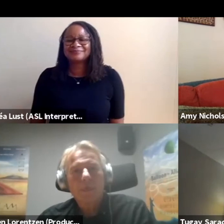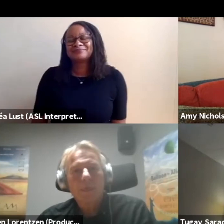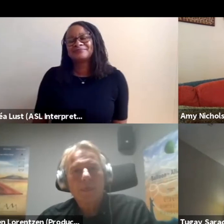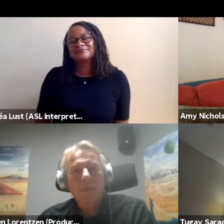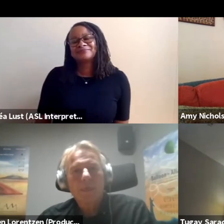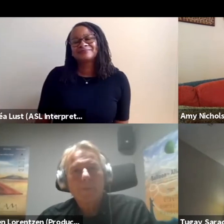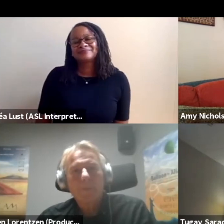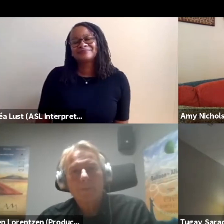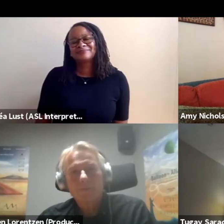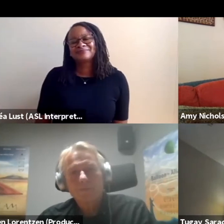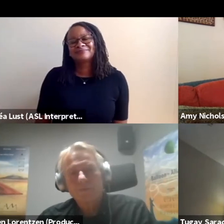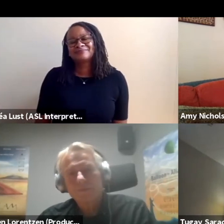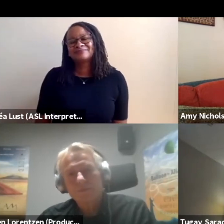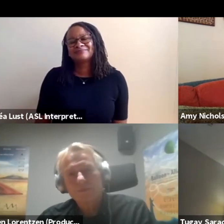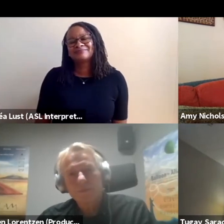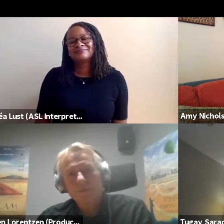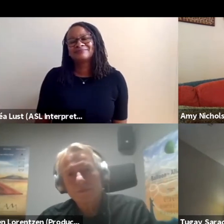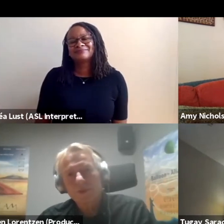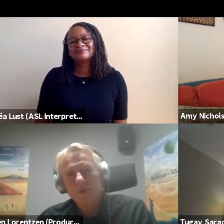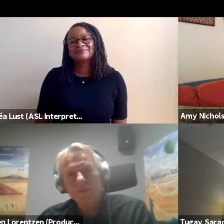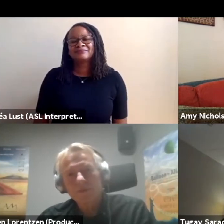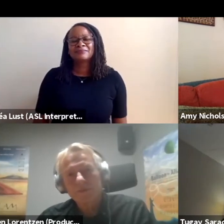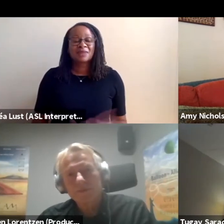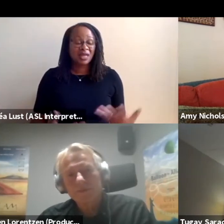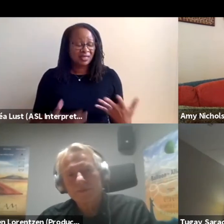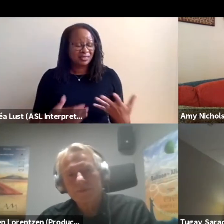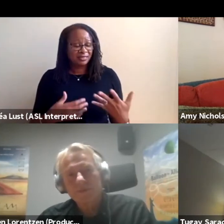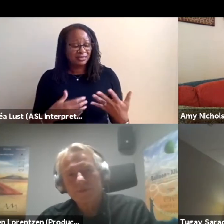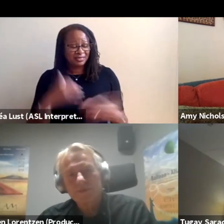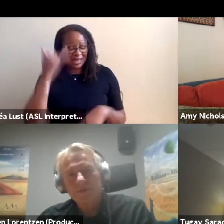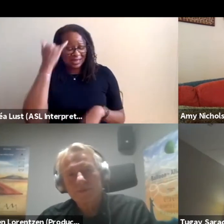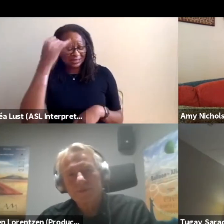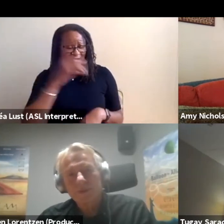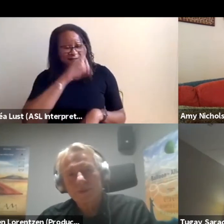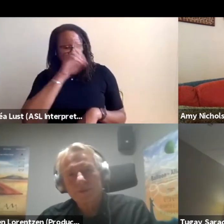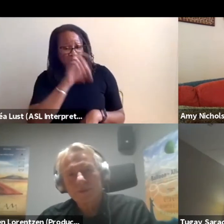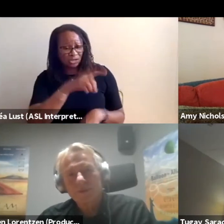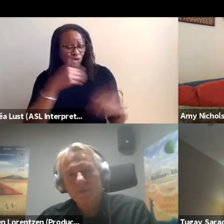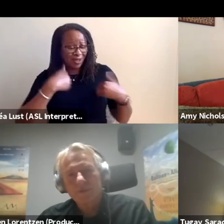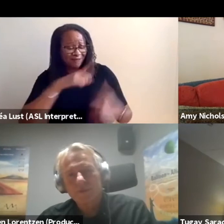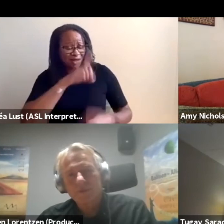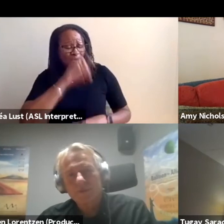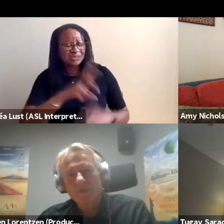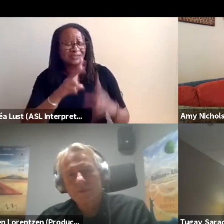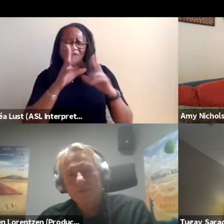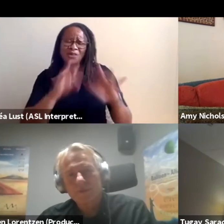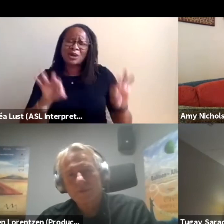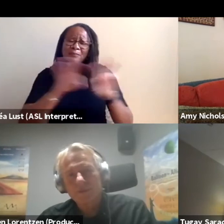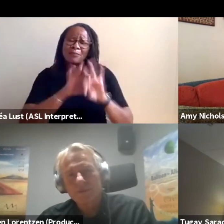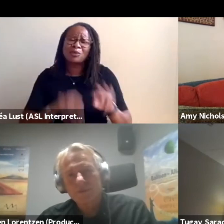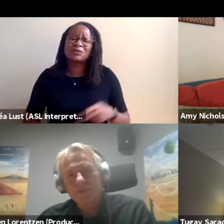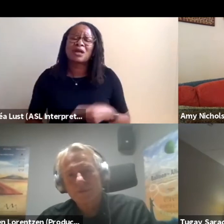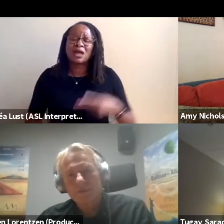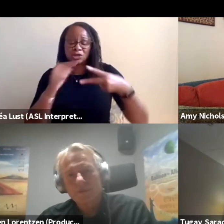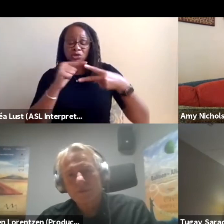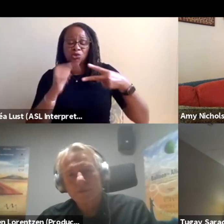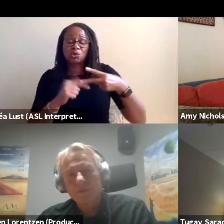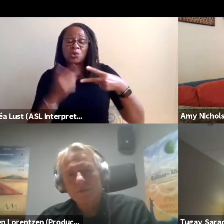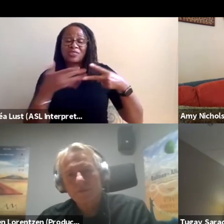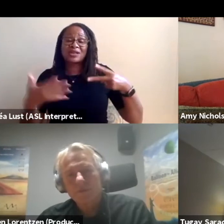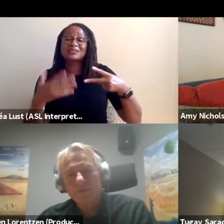Yeah, I mean, raising questions is so important. You know, there were two things that made me